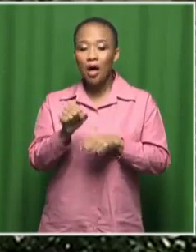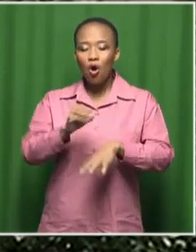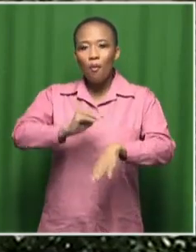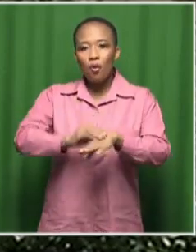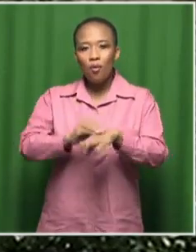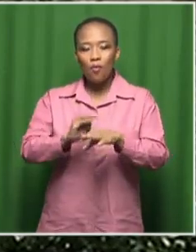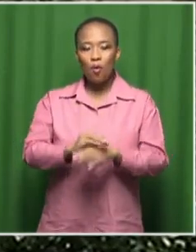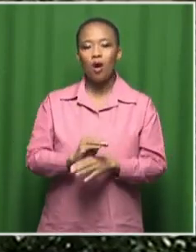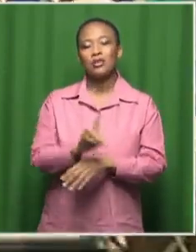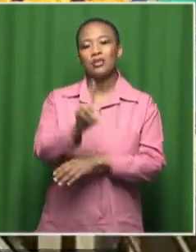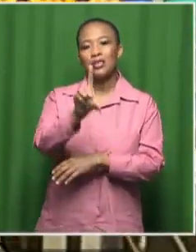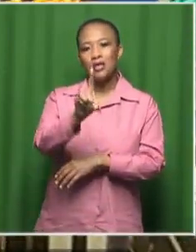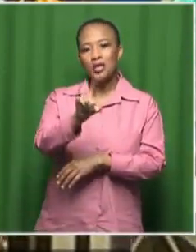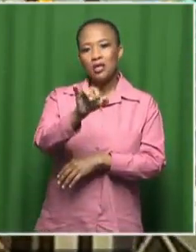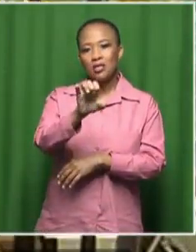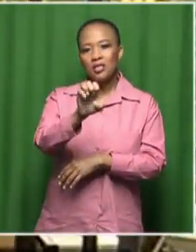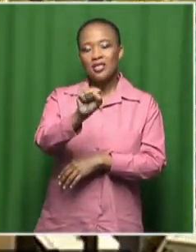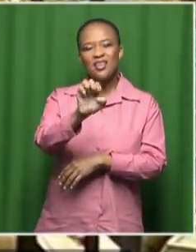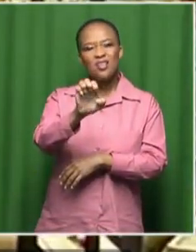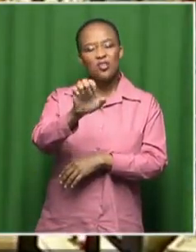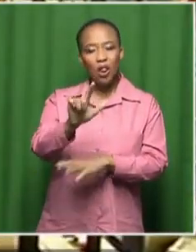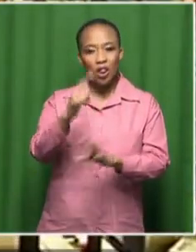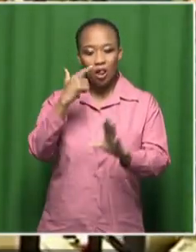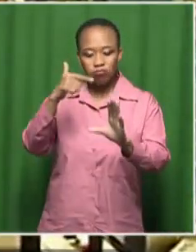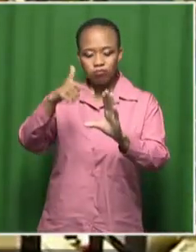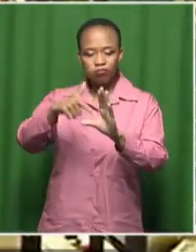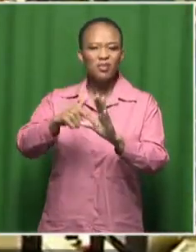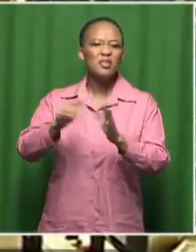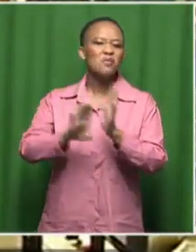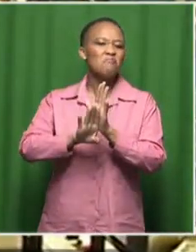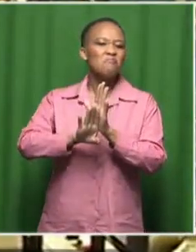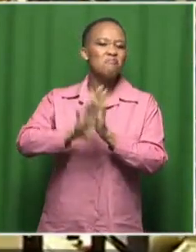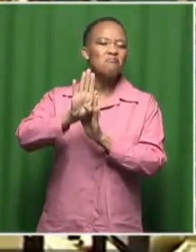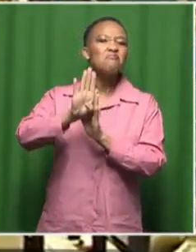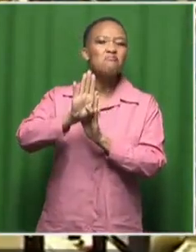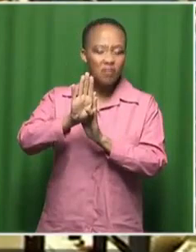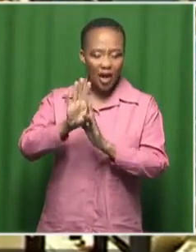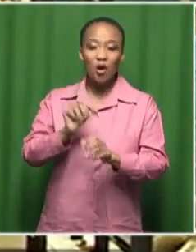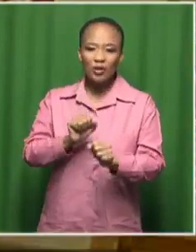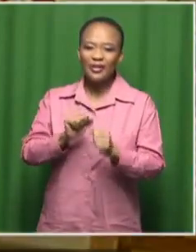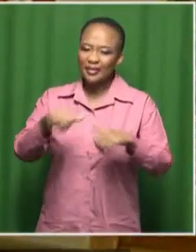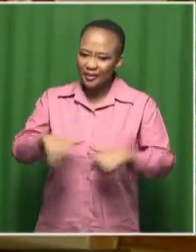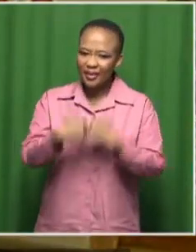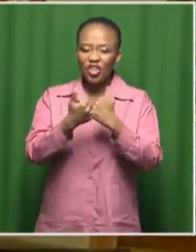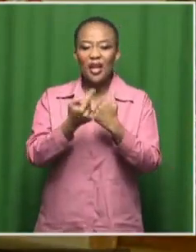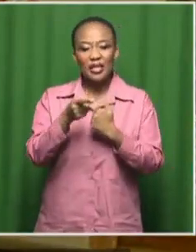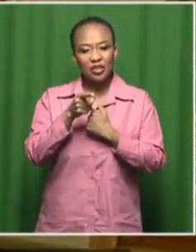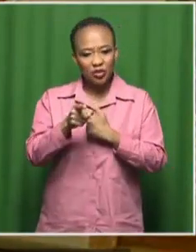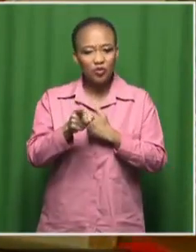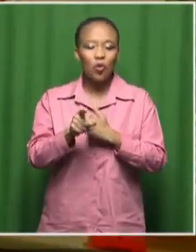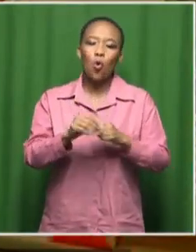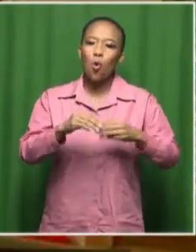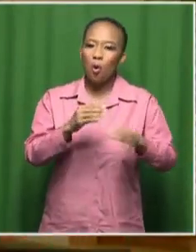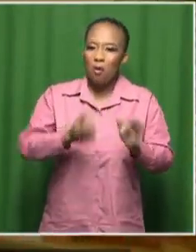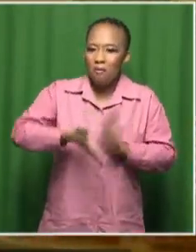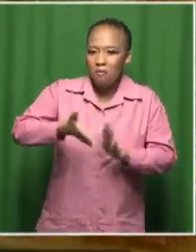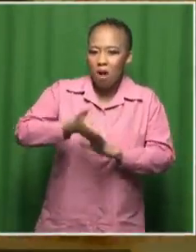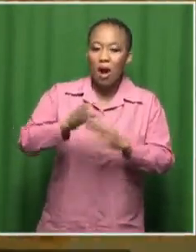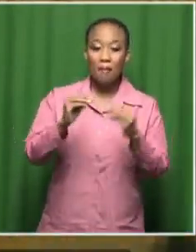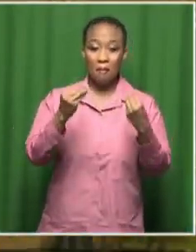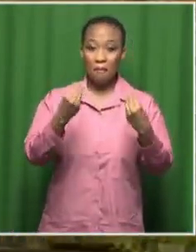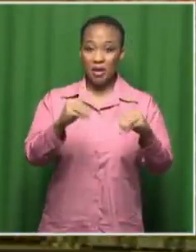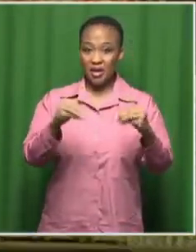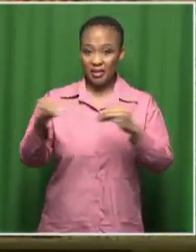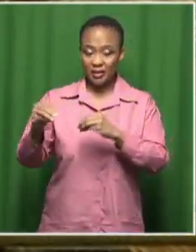the year 2000. More recently, in light of higher inflation, food manufacturers were also given this relief. And